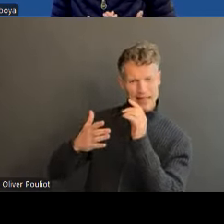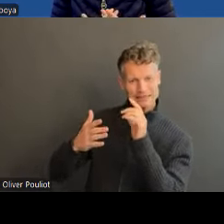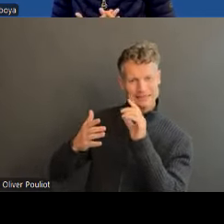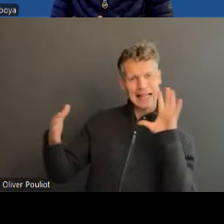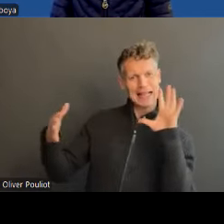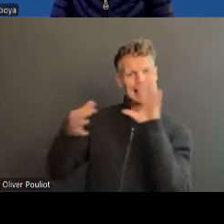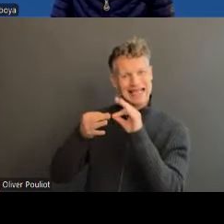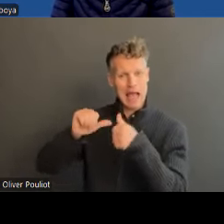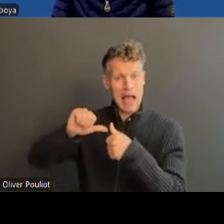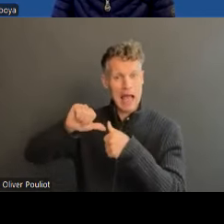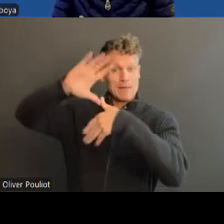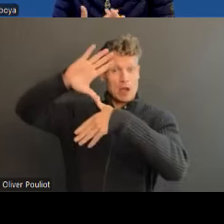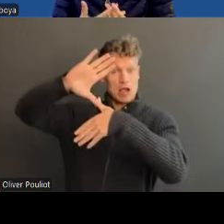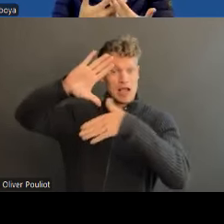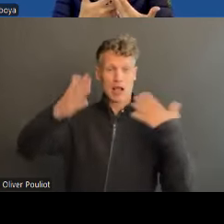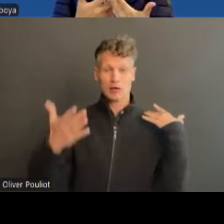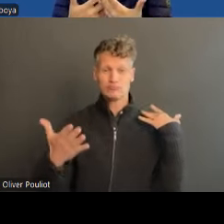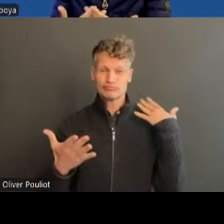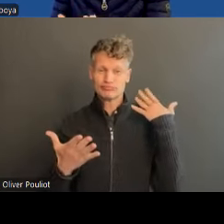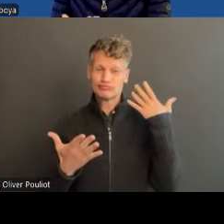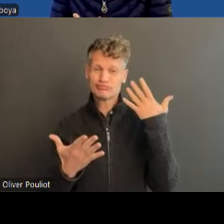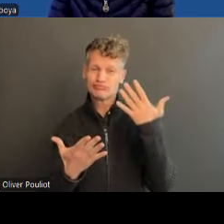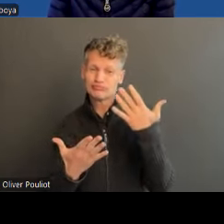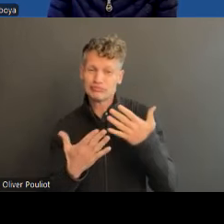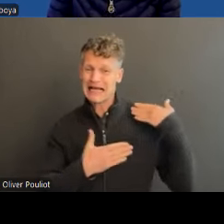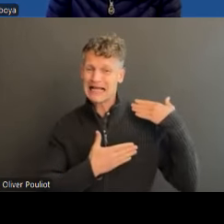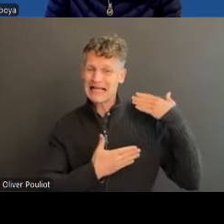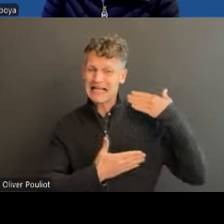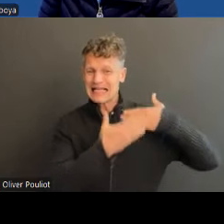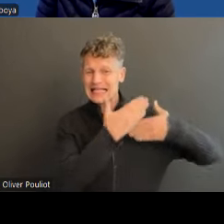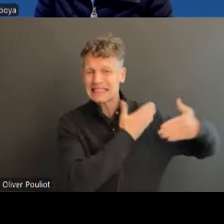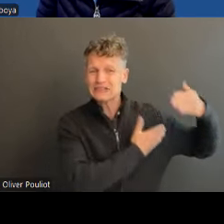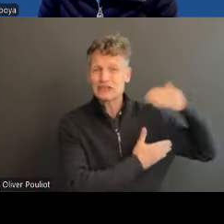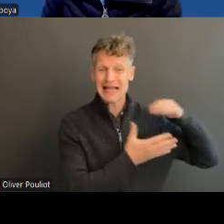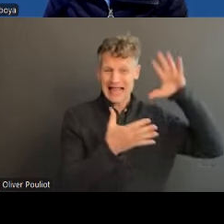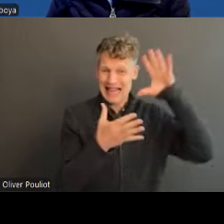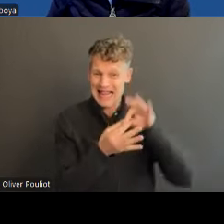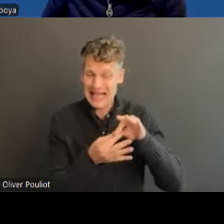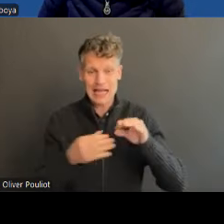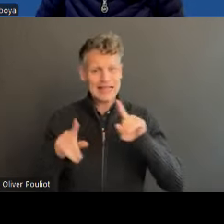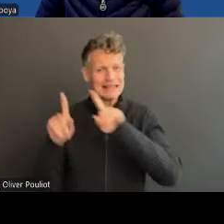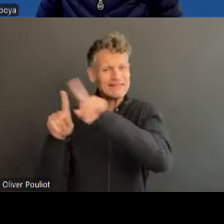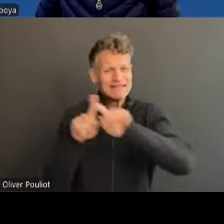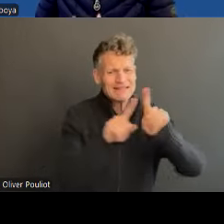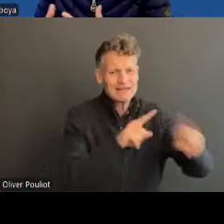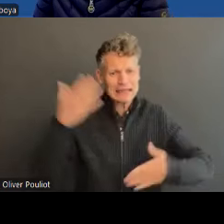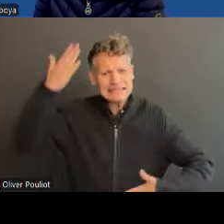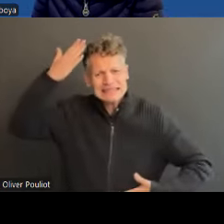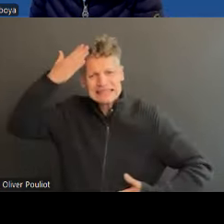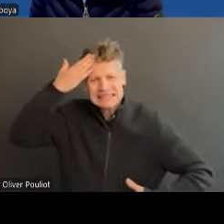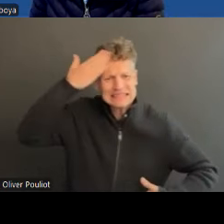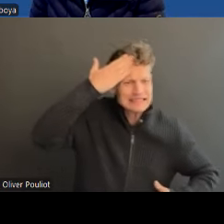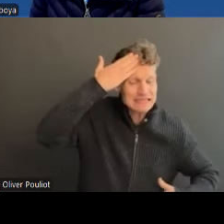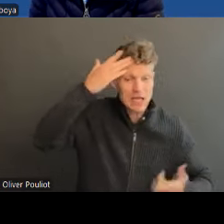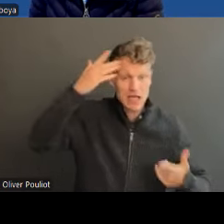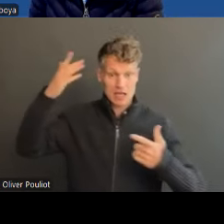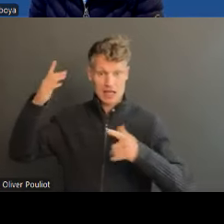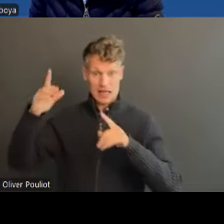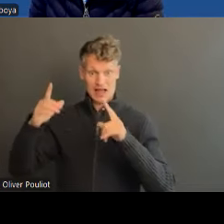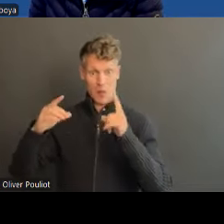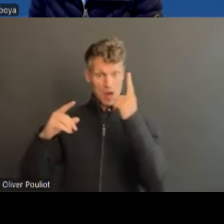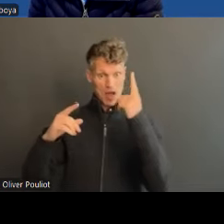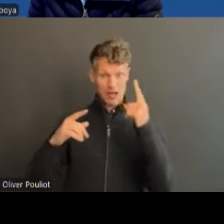has in eliminating diseases. Each one of the bubbles or boxes in this figure are